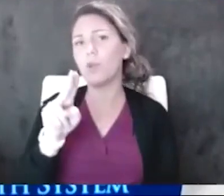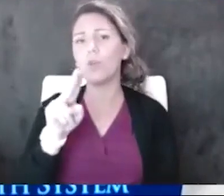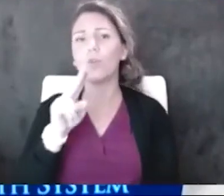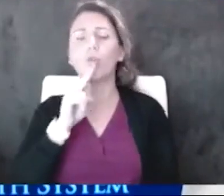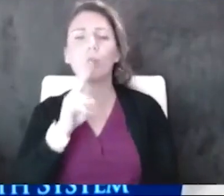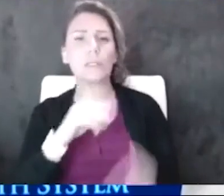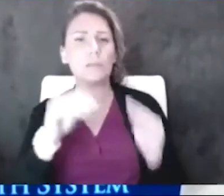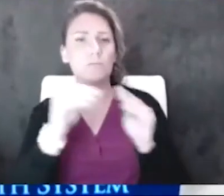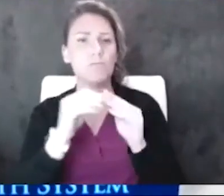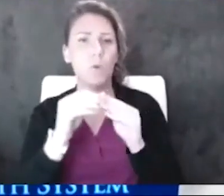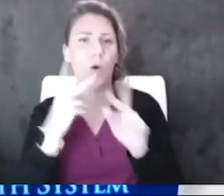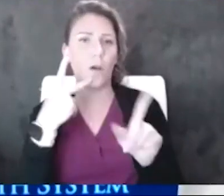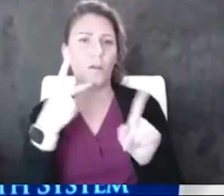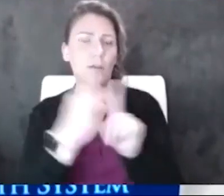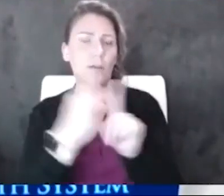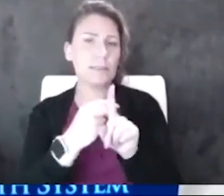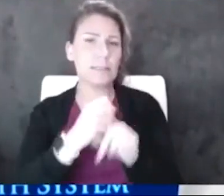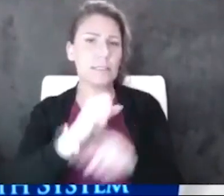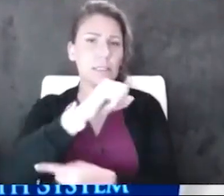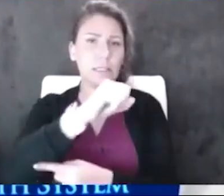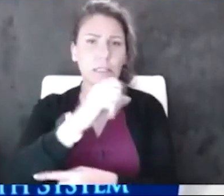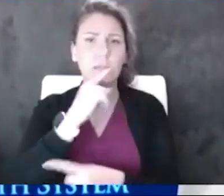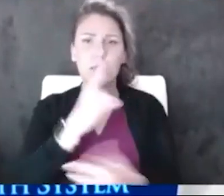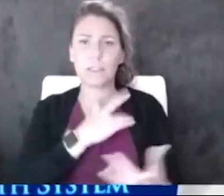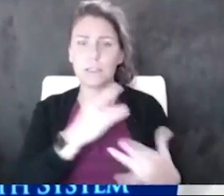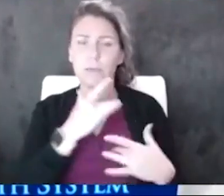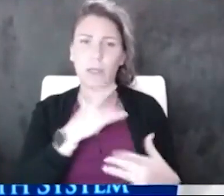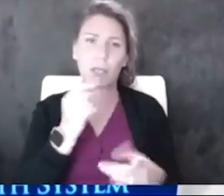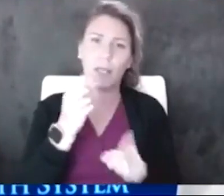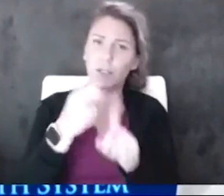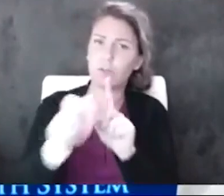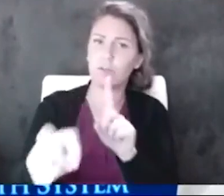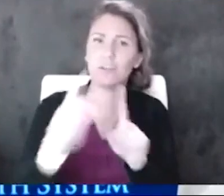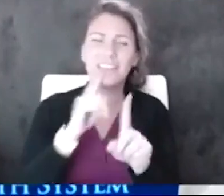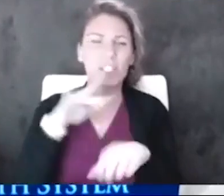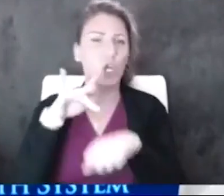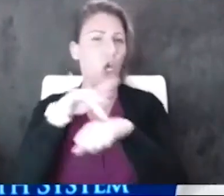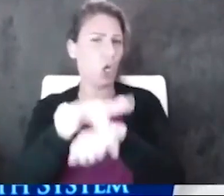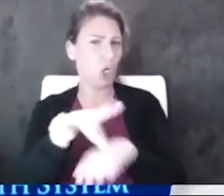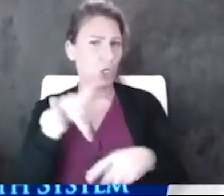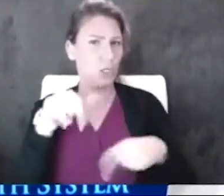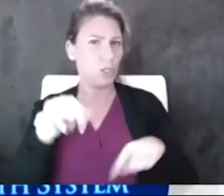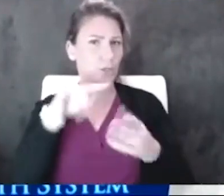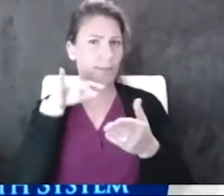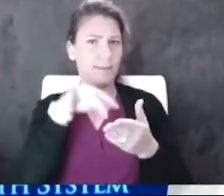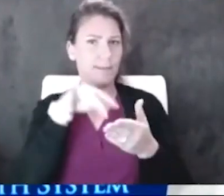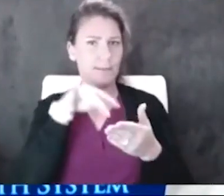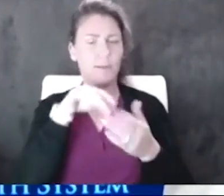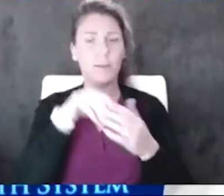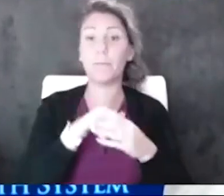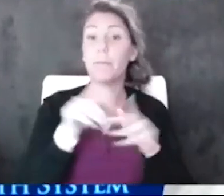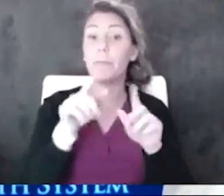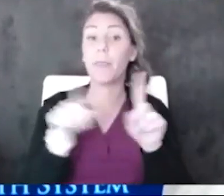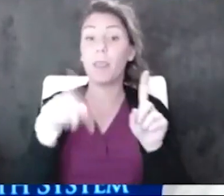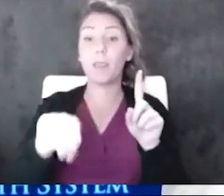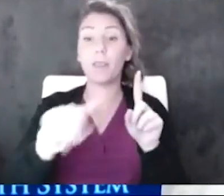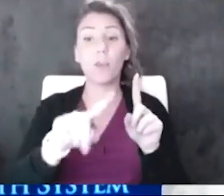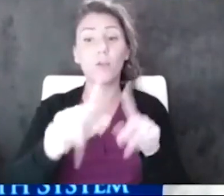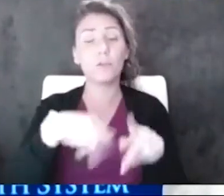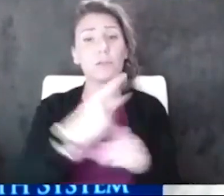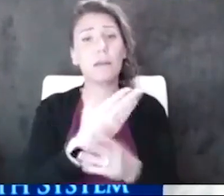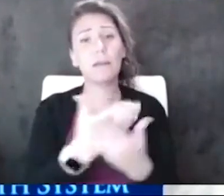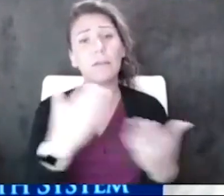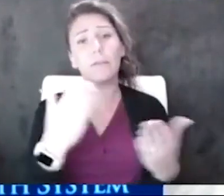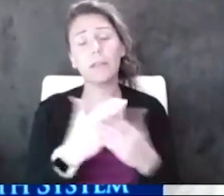some concerns about that. Don't know anything about its transmissibility yet. It's very early in its study. But those are the things that really would scare us because of the